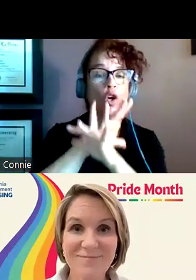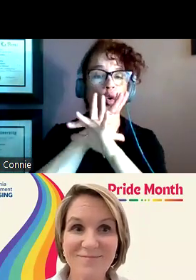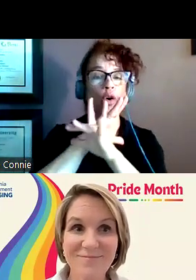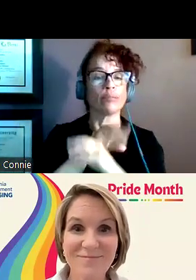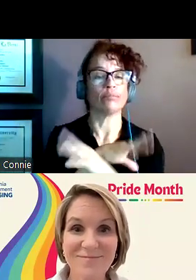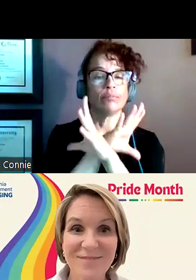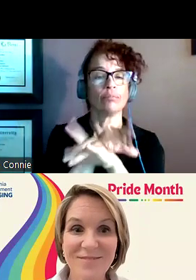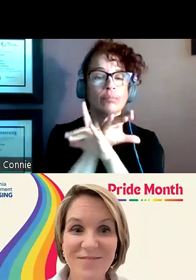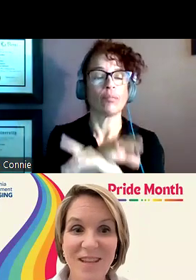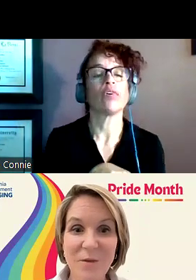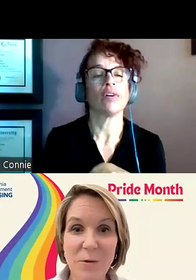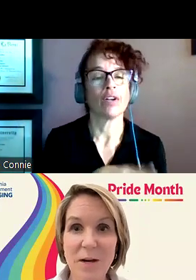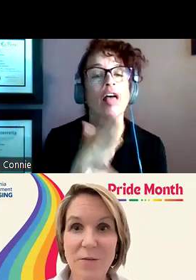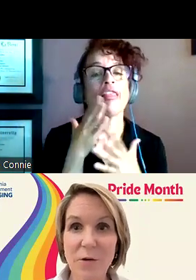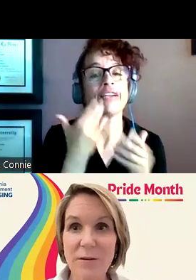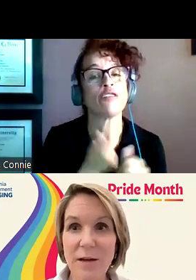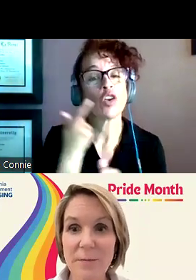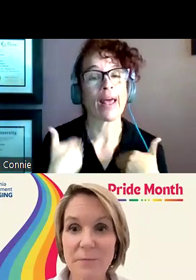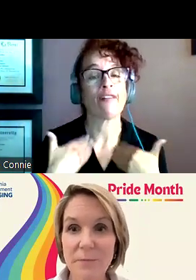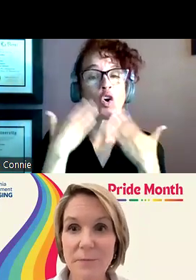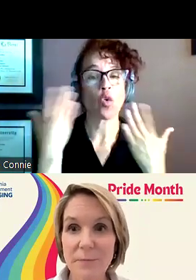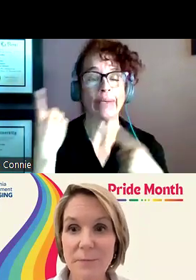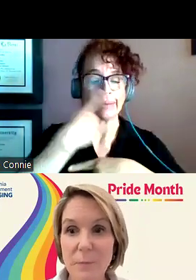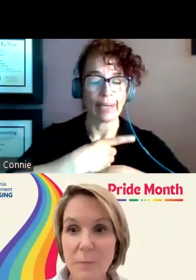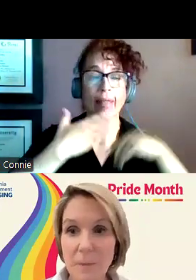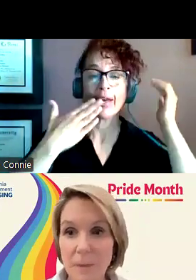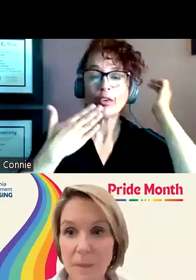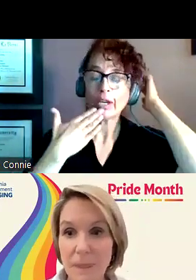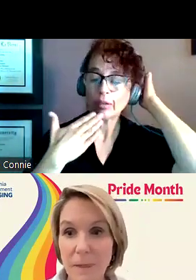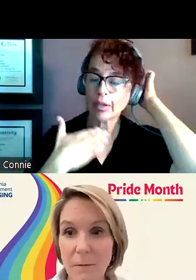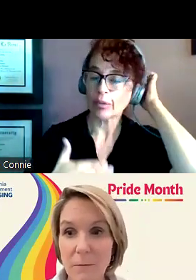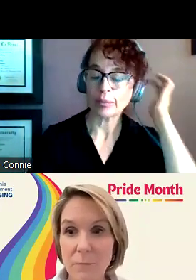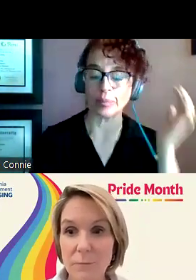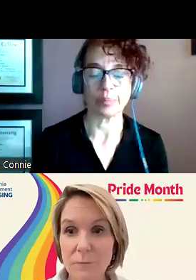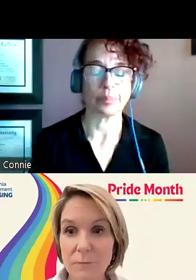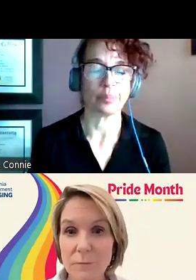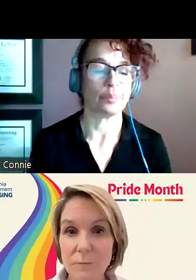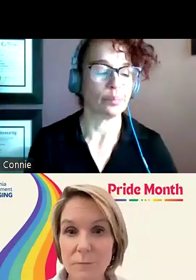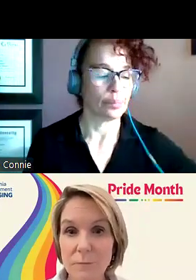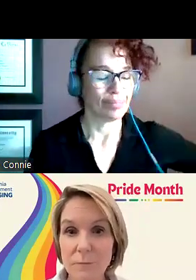Thanks, everyone. Have a great day. Thank you. Thank you.